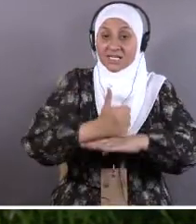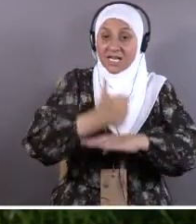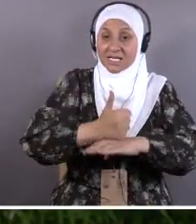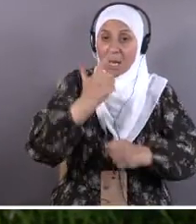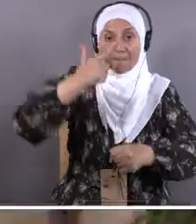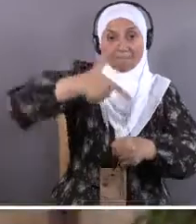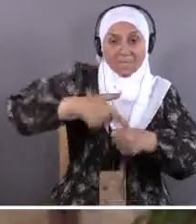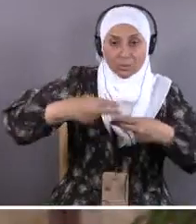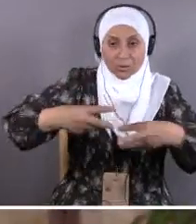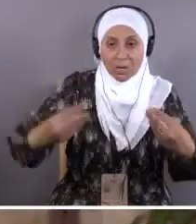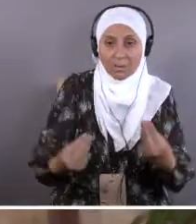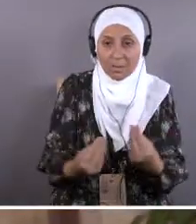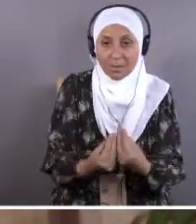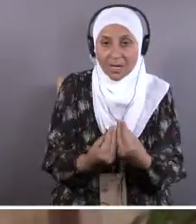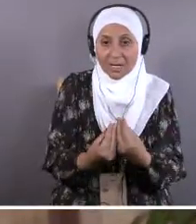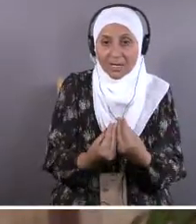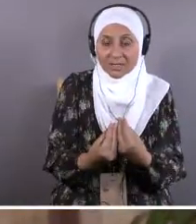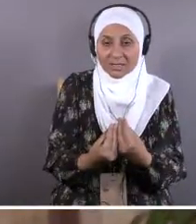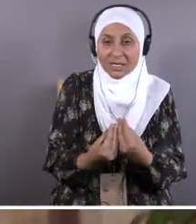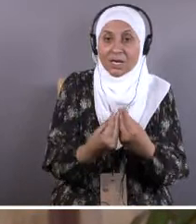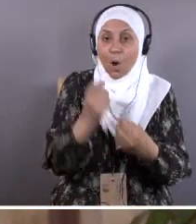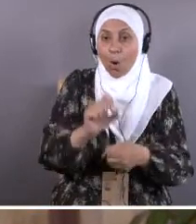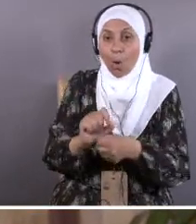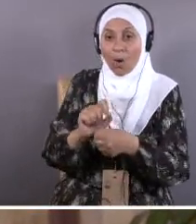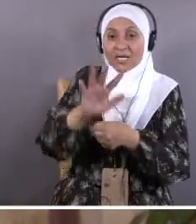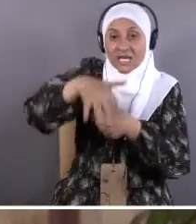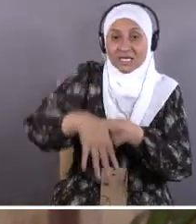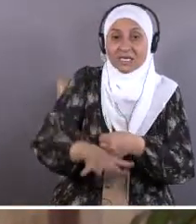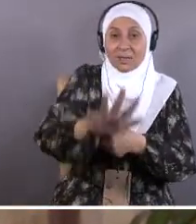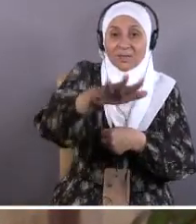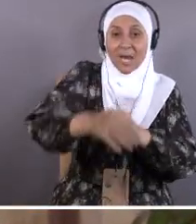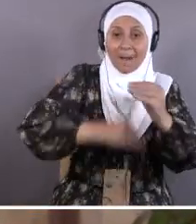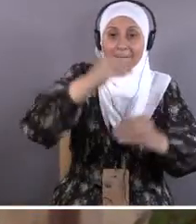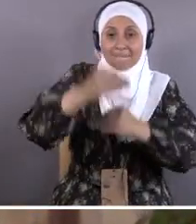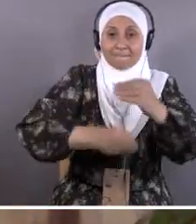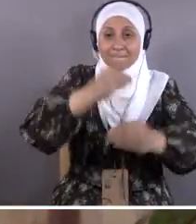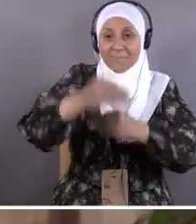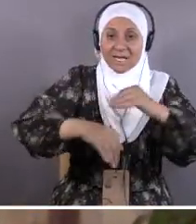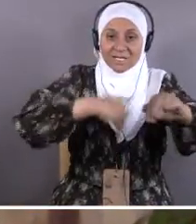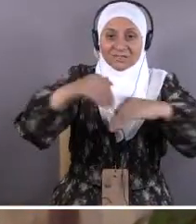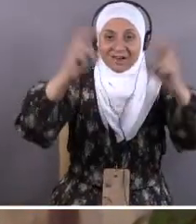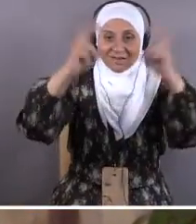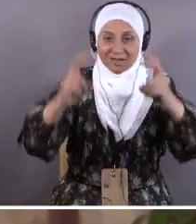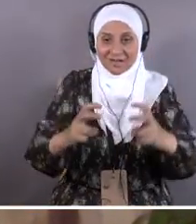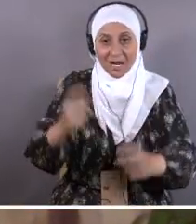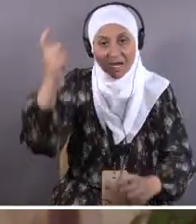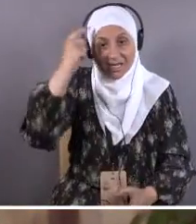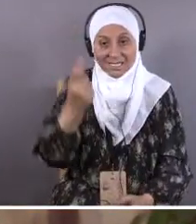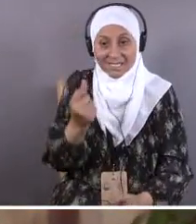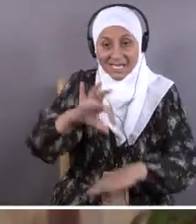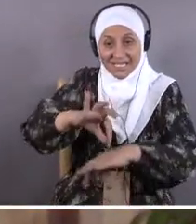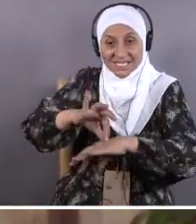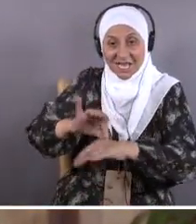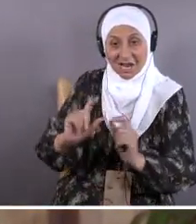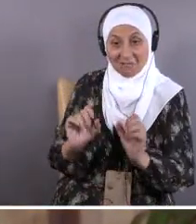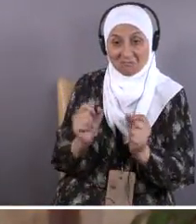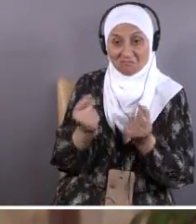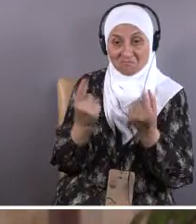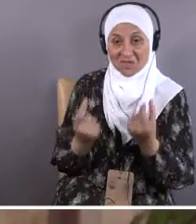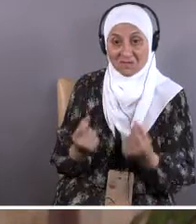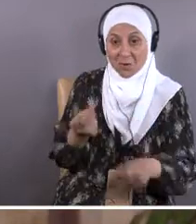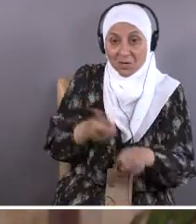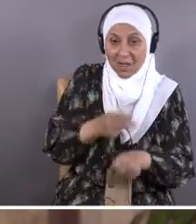gas are transformed into human capital, infrastructure, savings, and investments. Sustainability needs